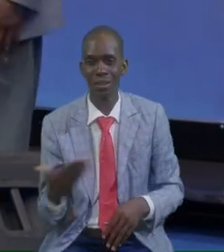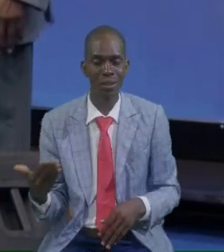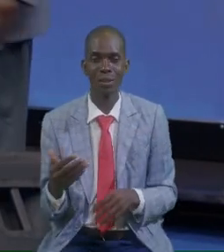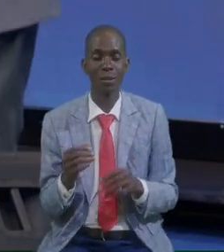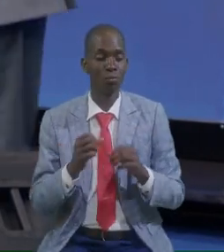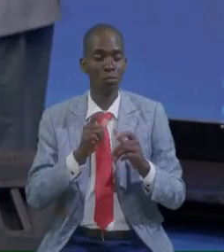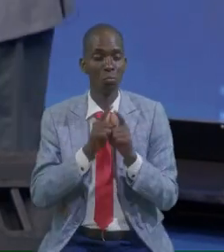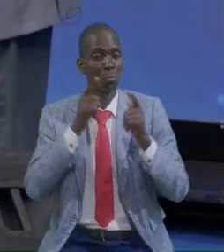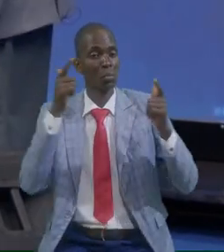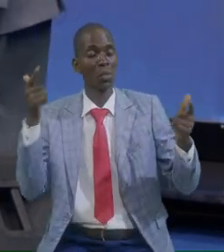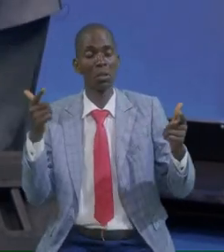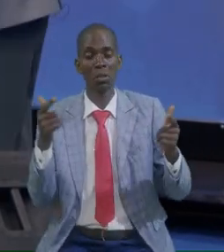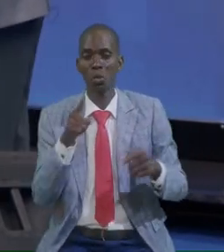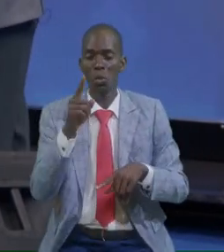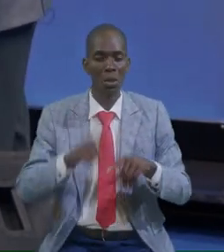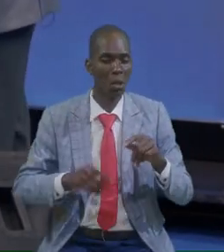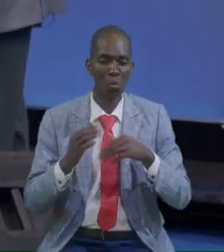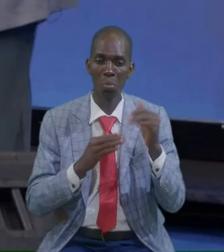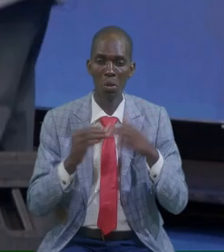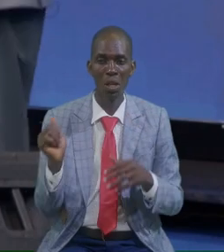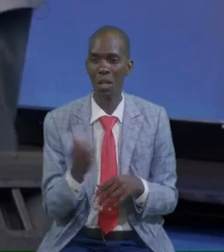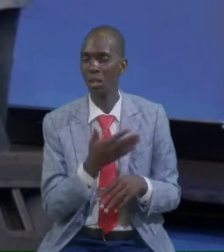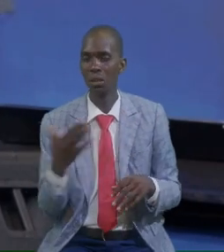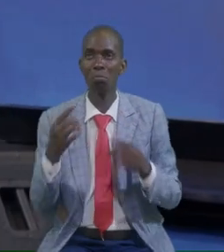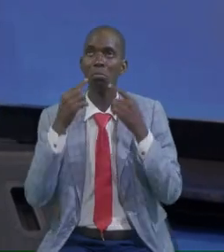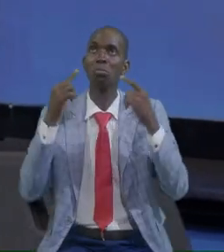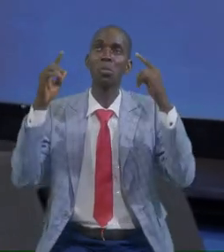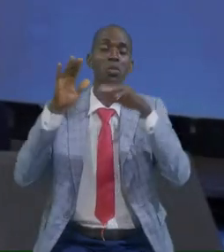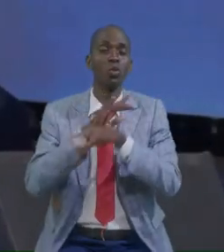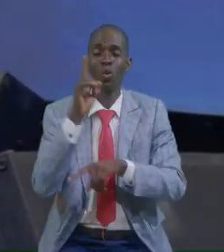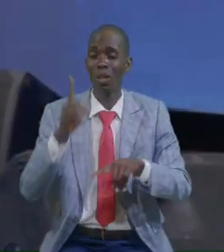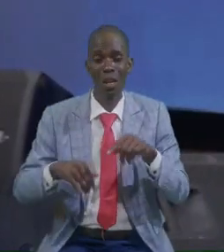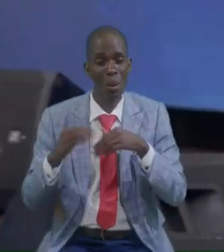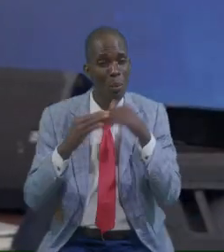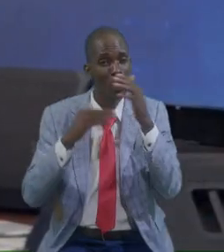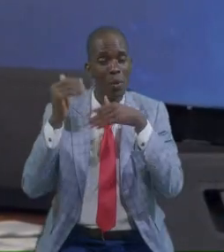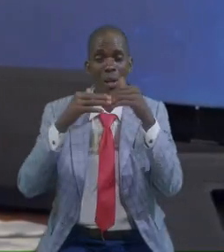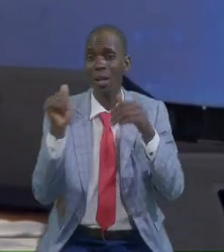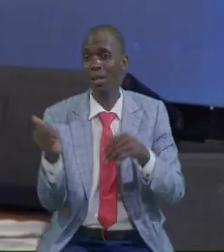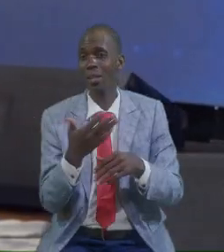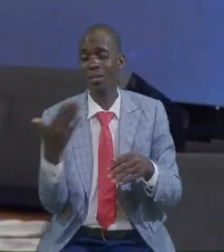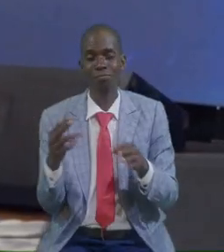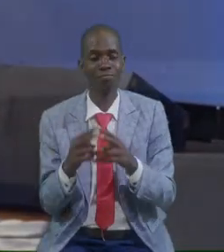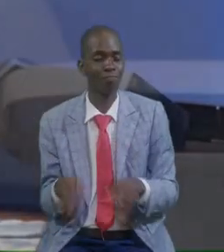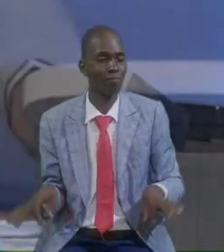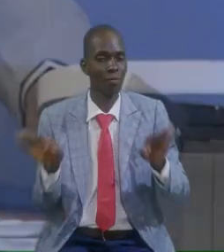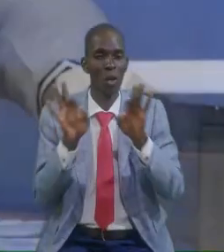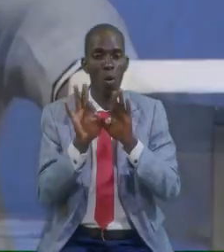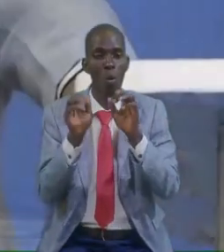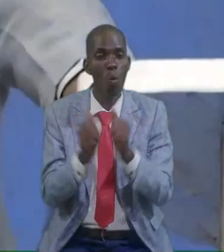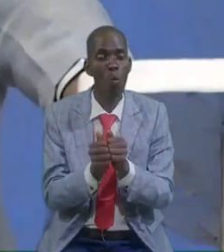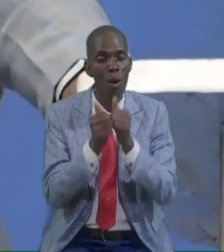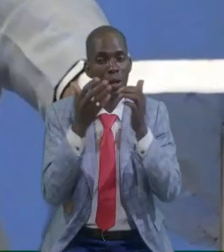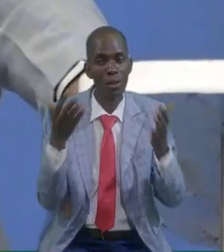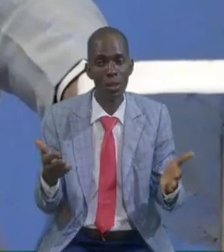substantial, anything successful, anything significant without